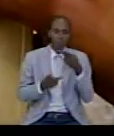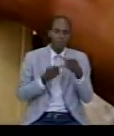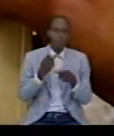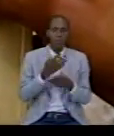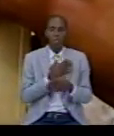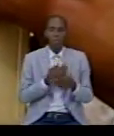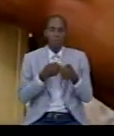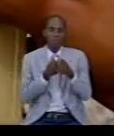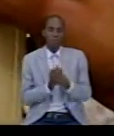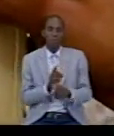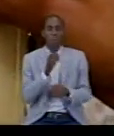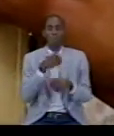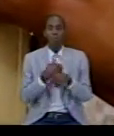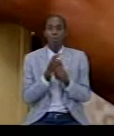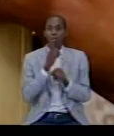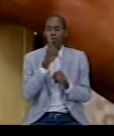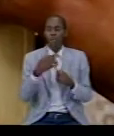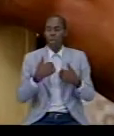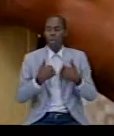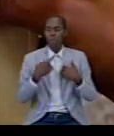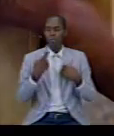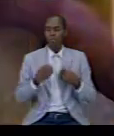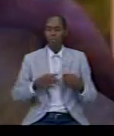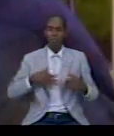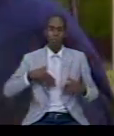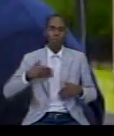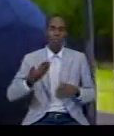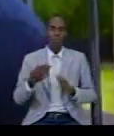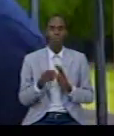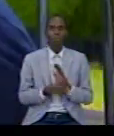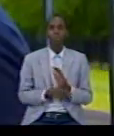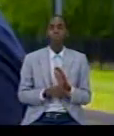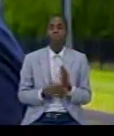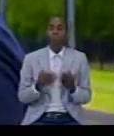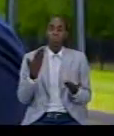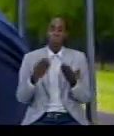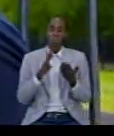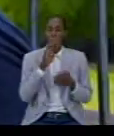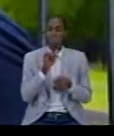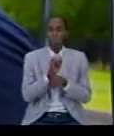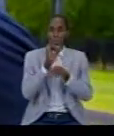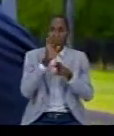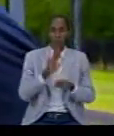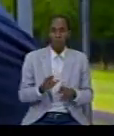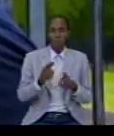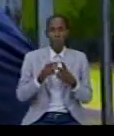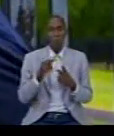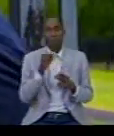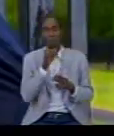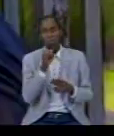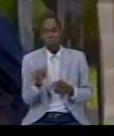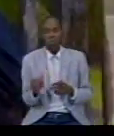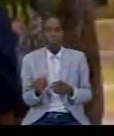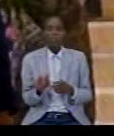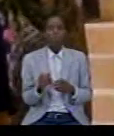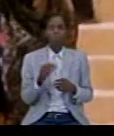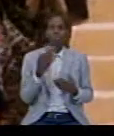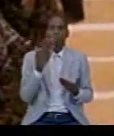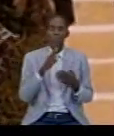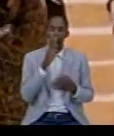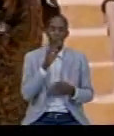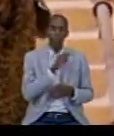follow-up. Make sure that you have the passion. Whether you're a worker or you are not a worker, the great company, the members of the